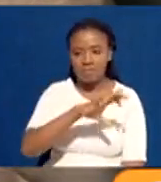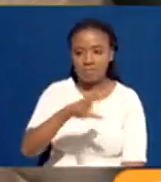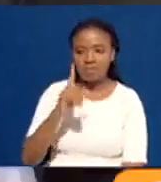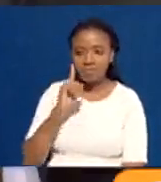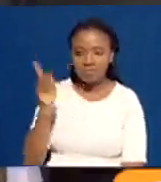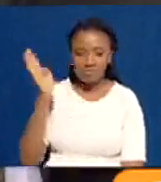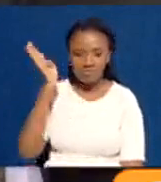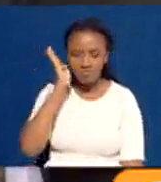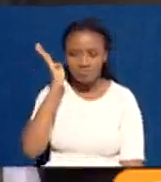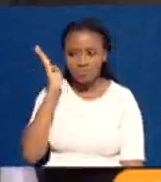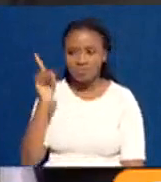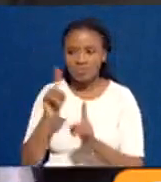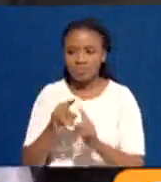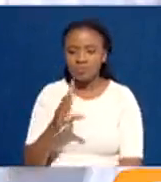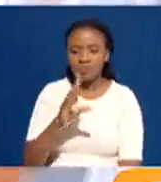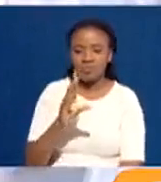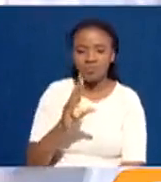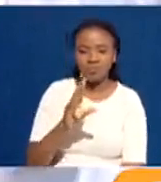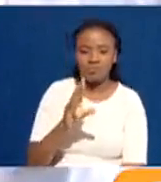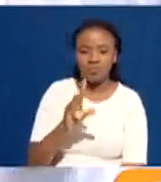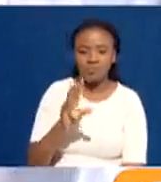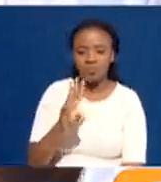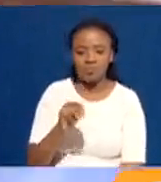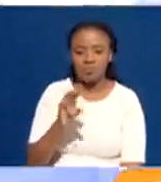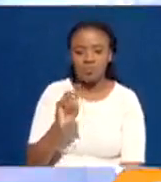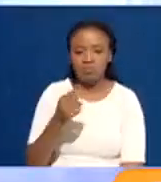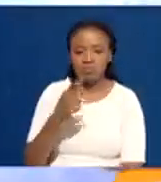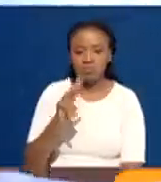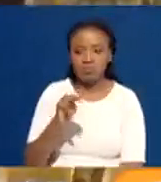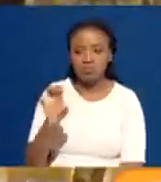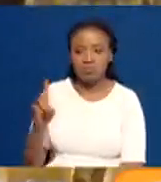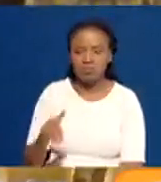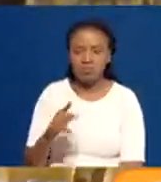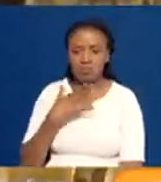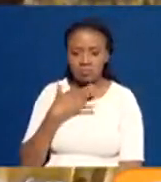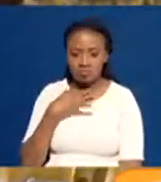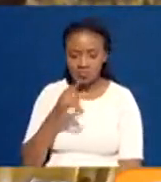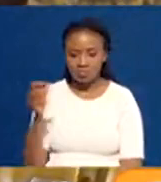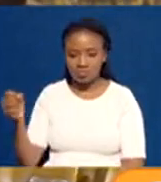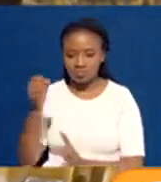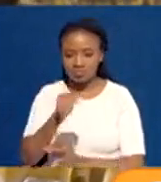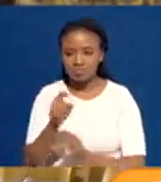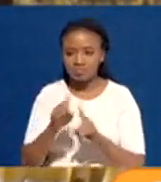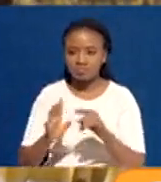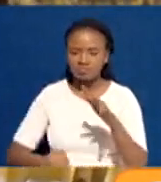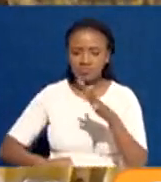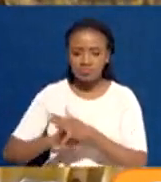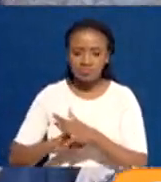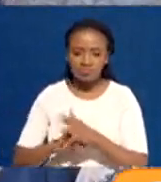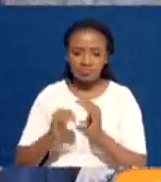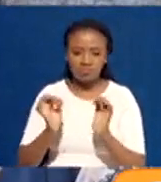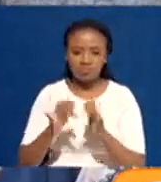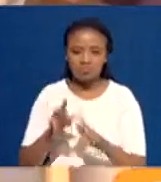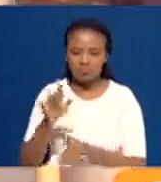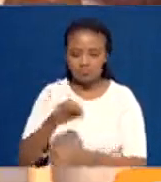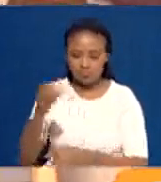Major Retired Deco Mohammed as the UDA party's candidate as his successor. Speaking during an endorsement event in Garissa County,